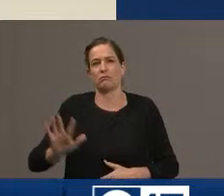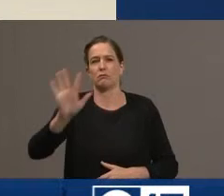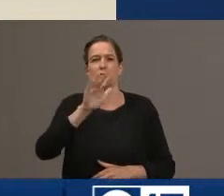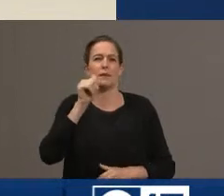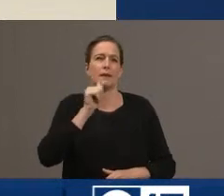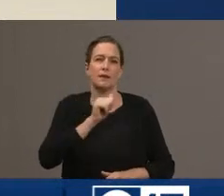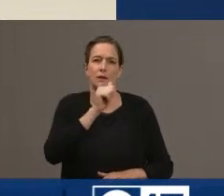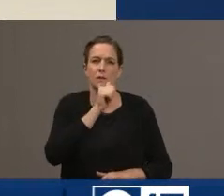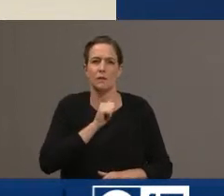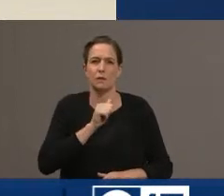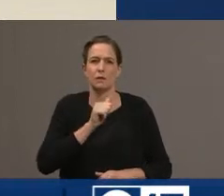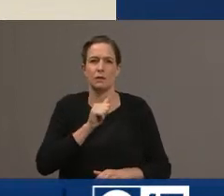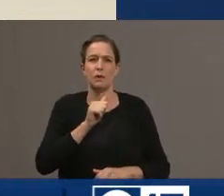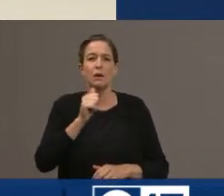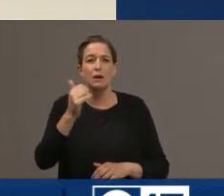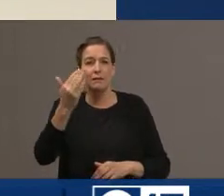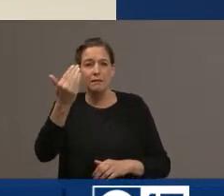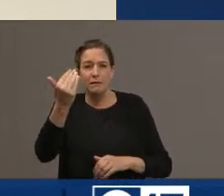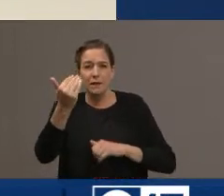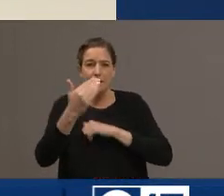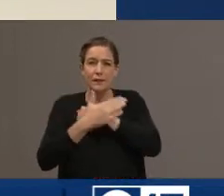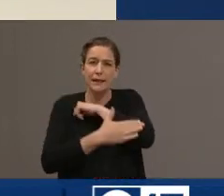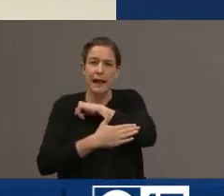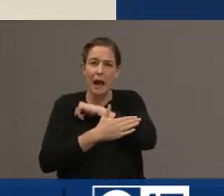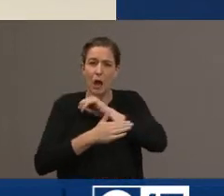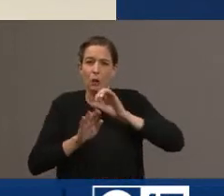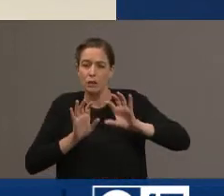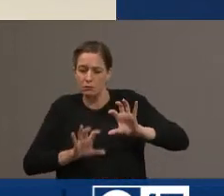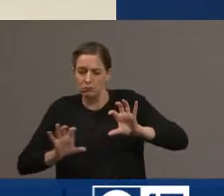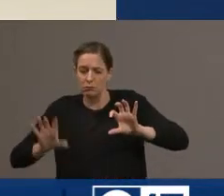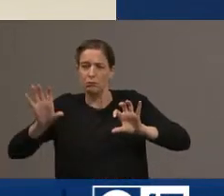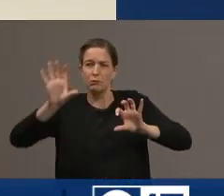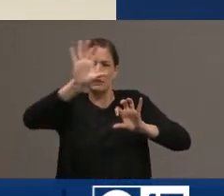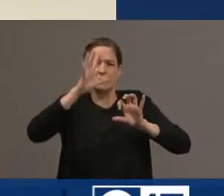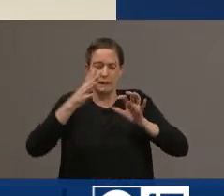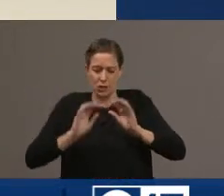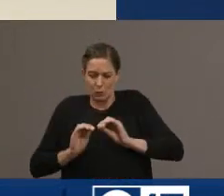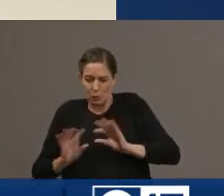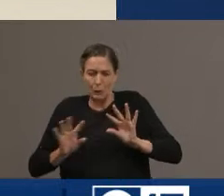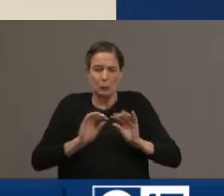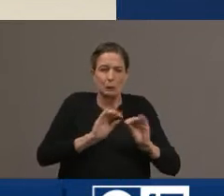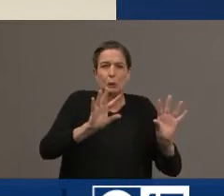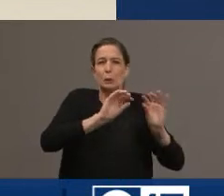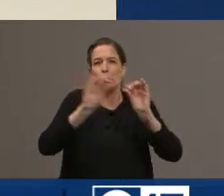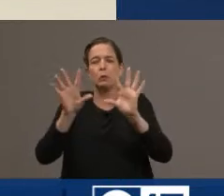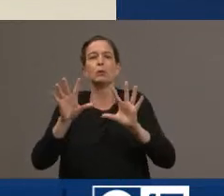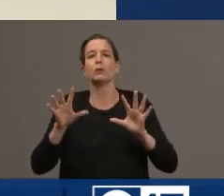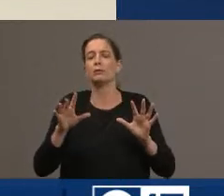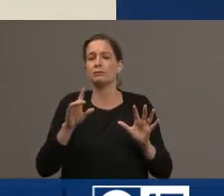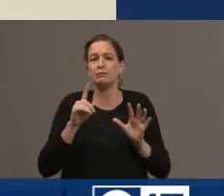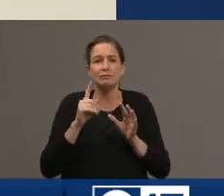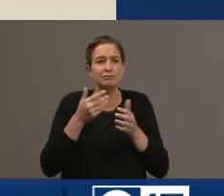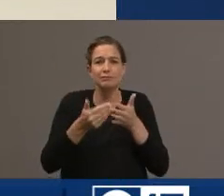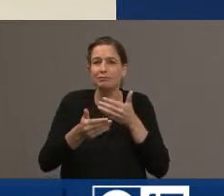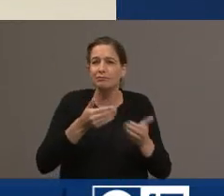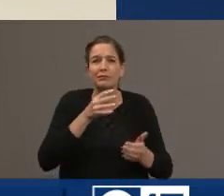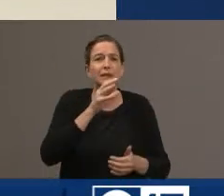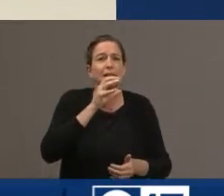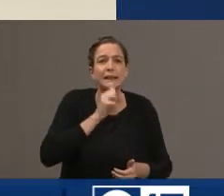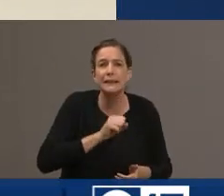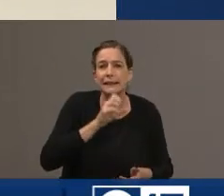counties. It's growing, and it's growing fast across all age groups